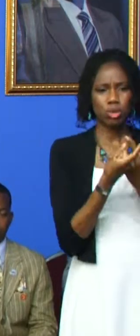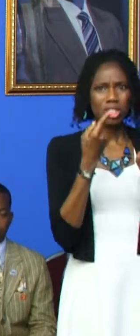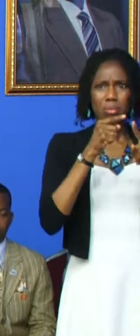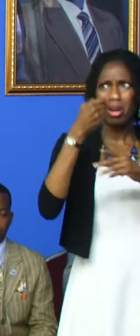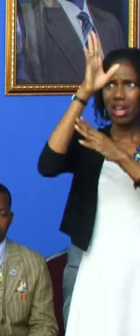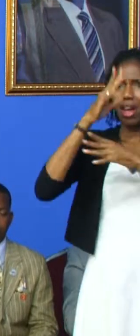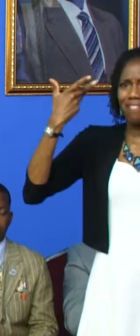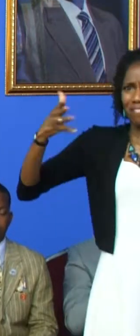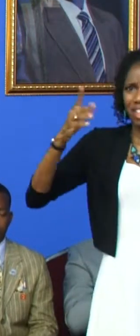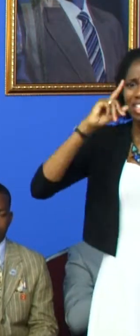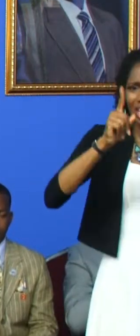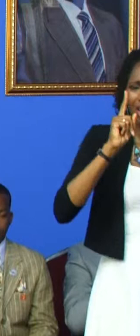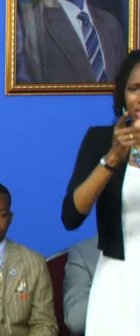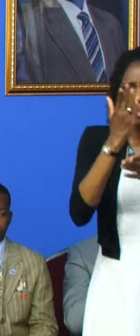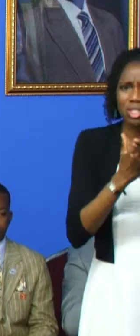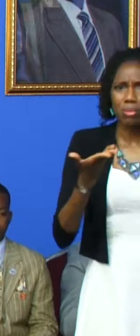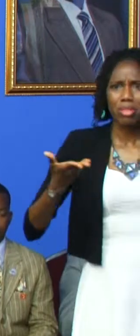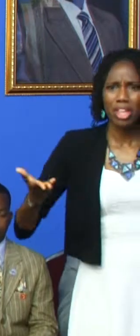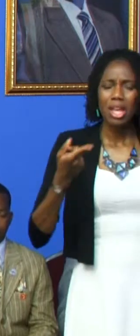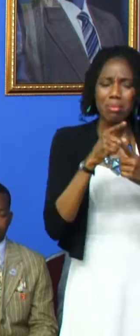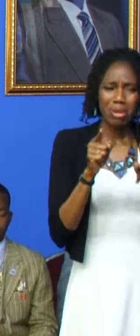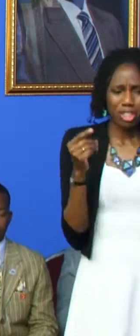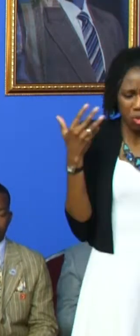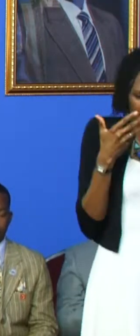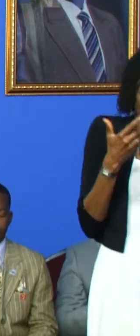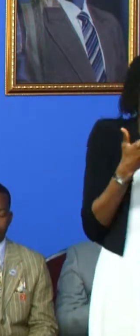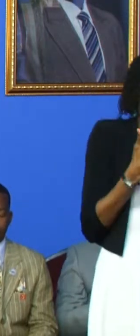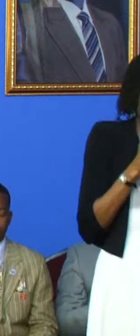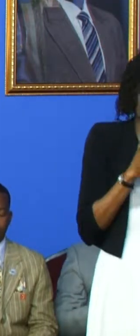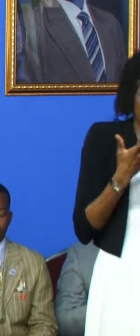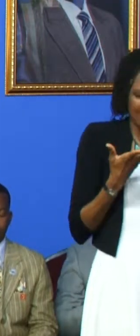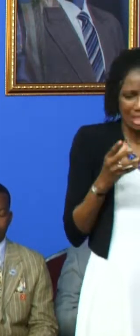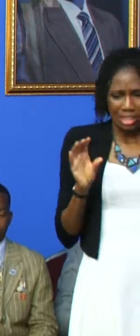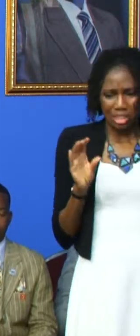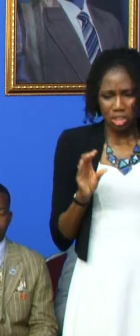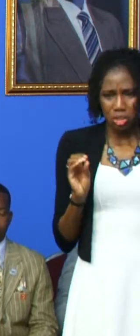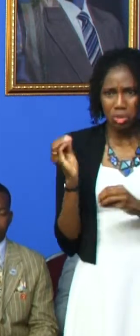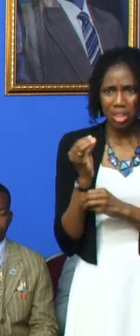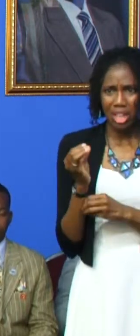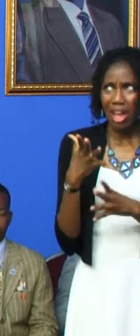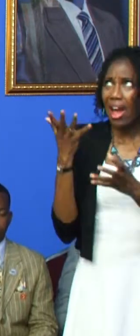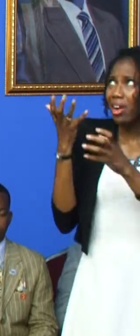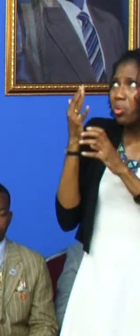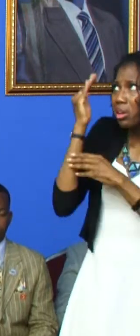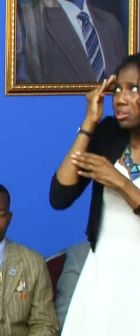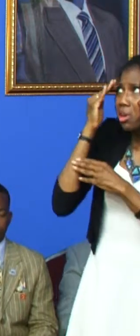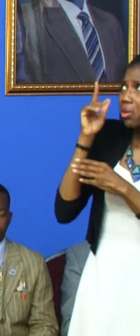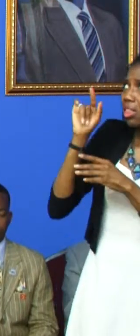answered, but you too afraid to embrace the answer.